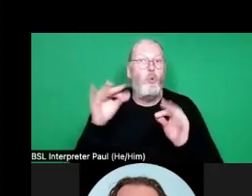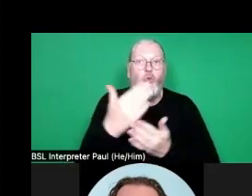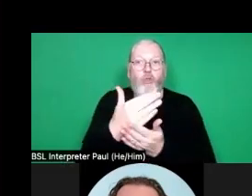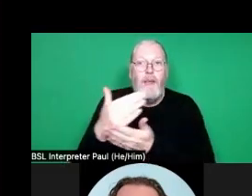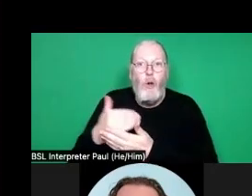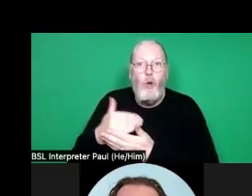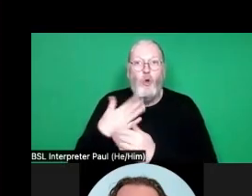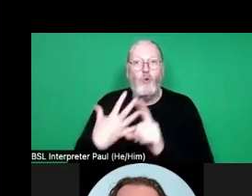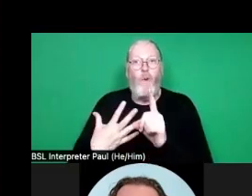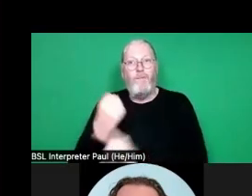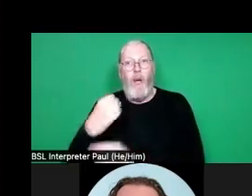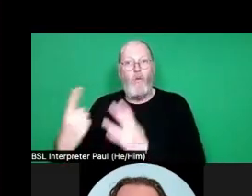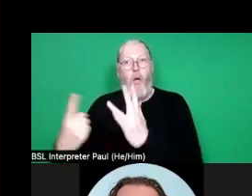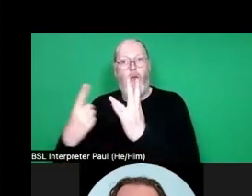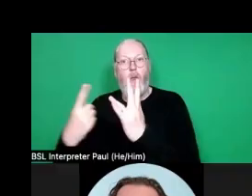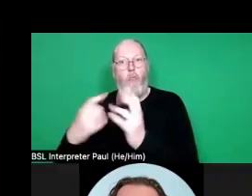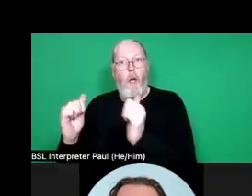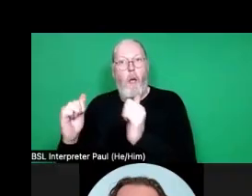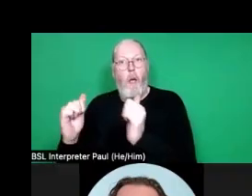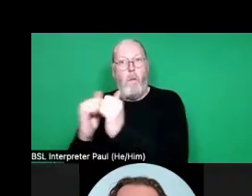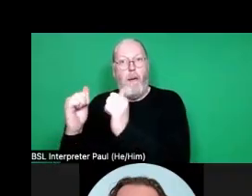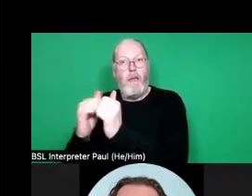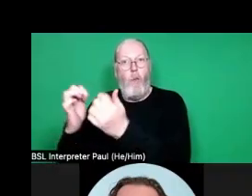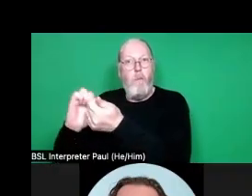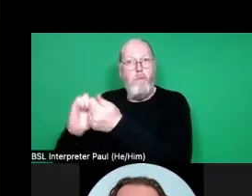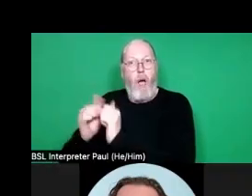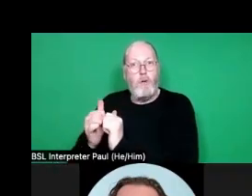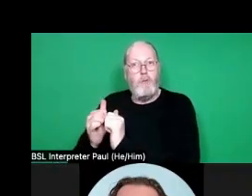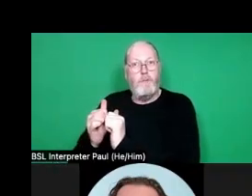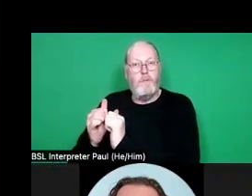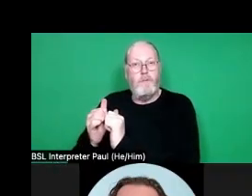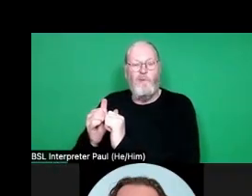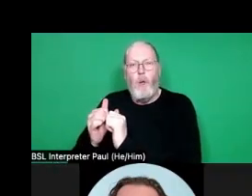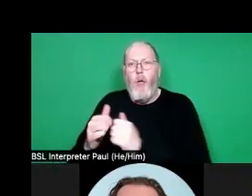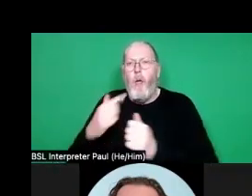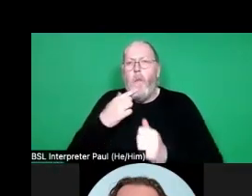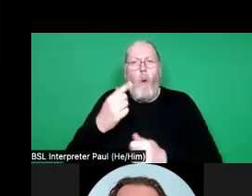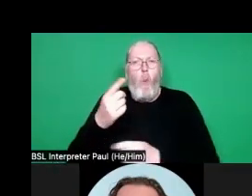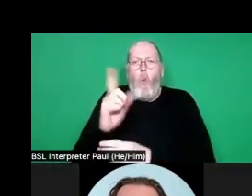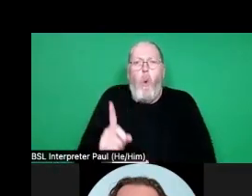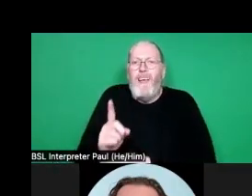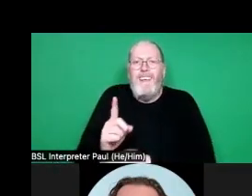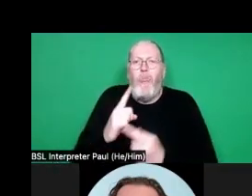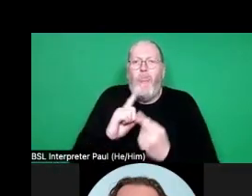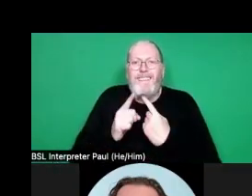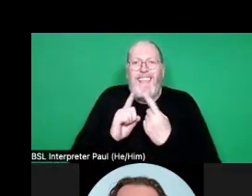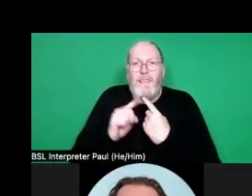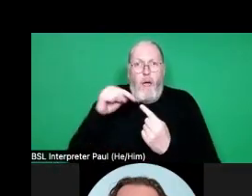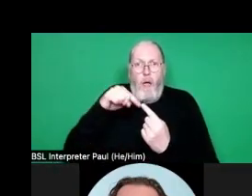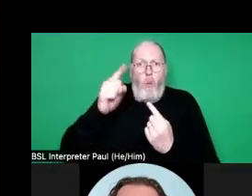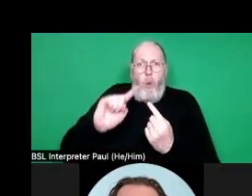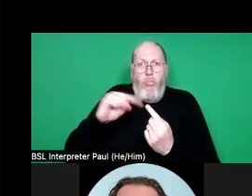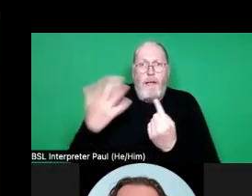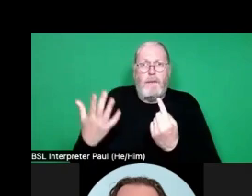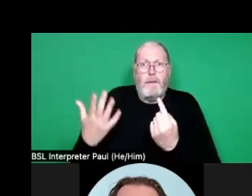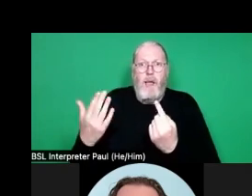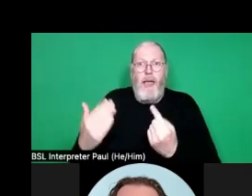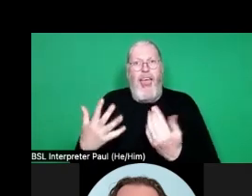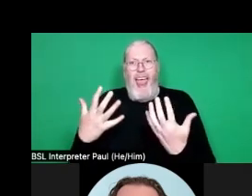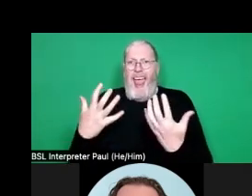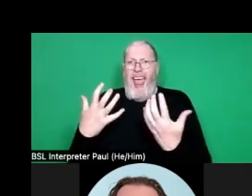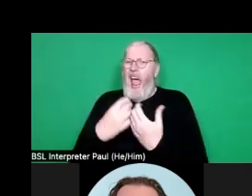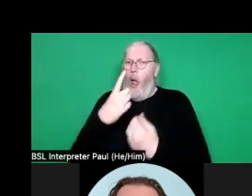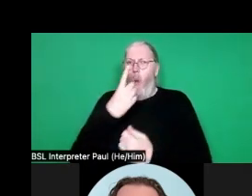other. But what is the data? What is the ultimate compatible? How can something intangible, such as love,